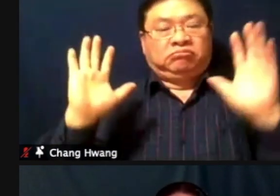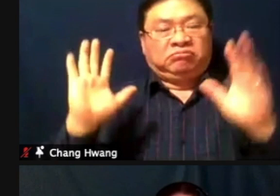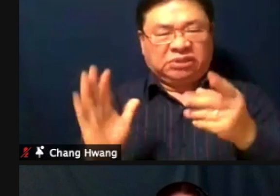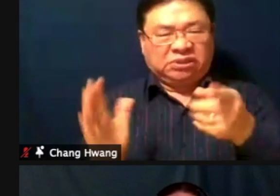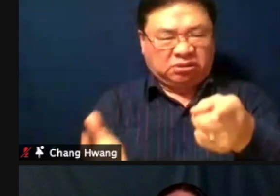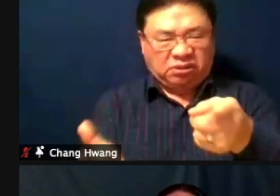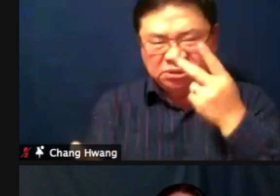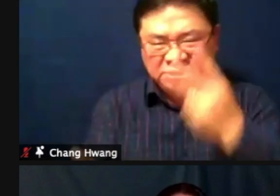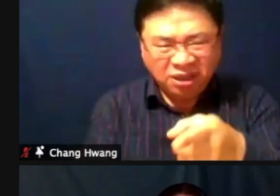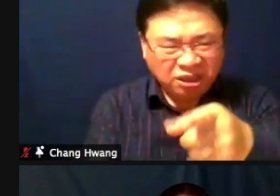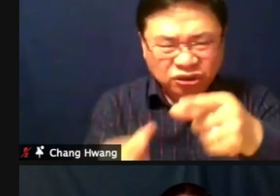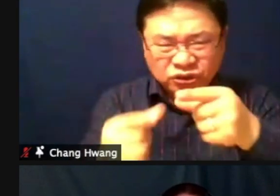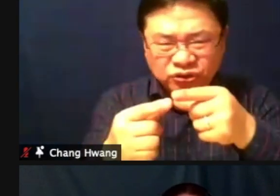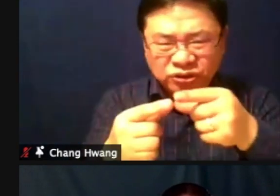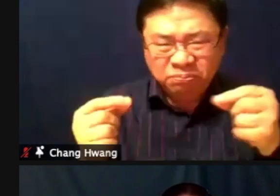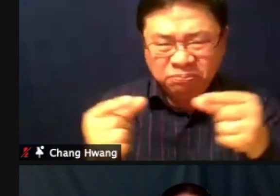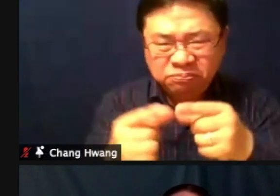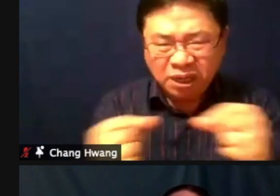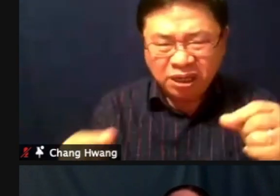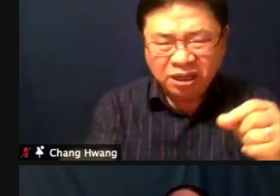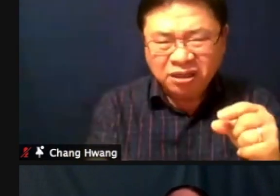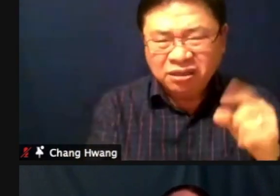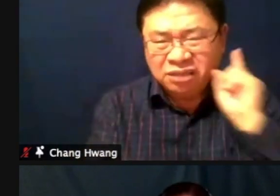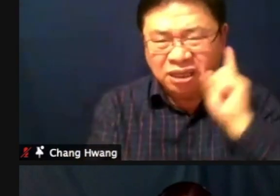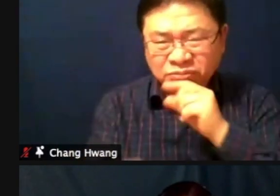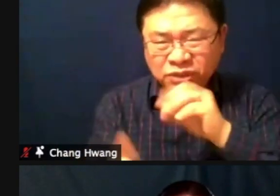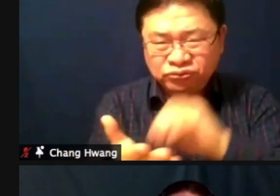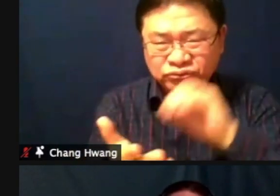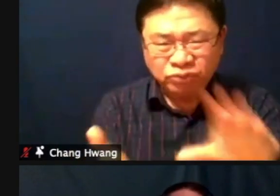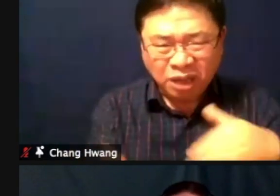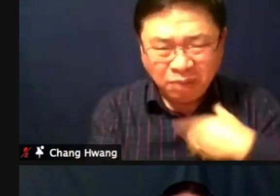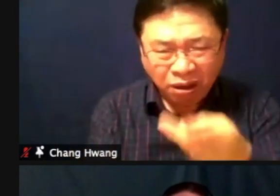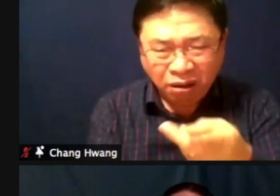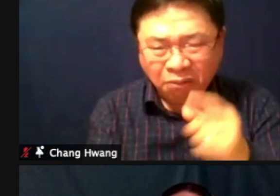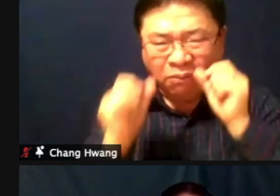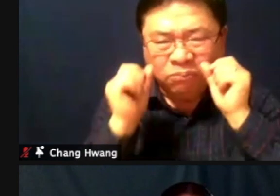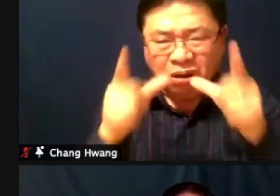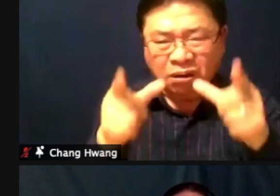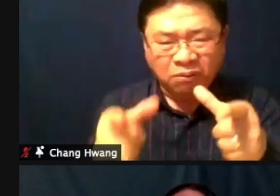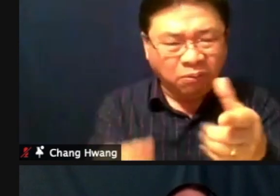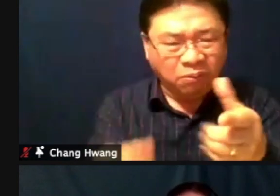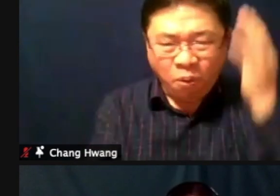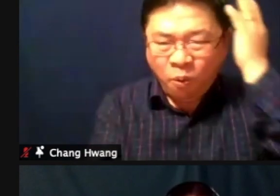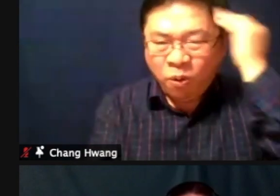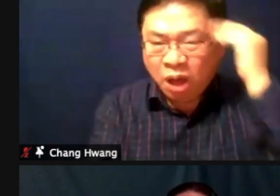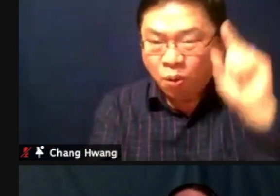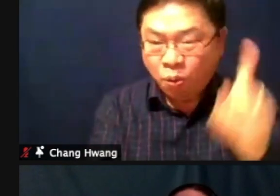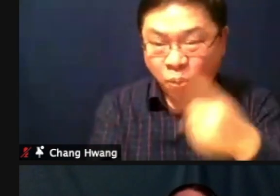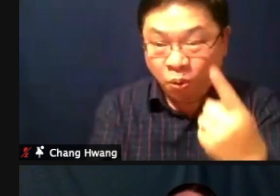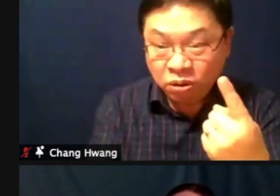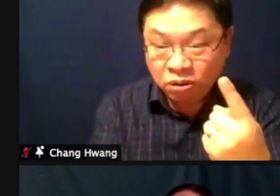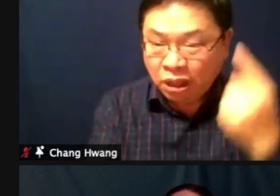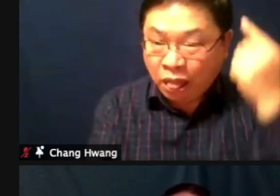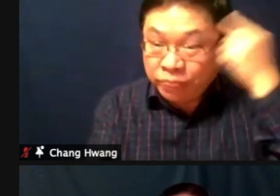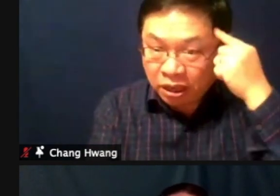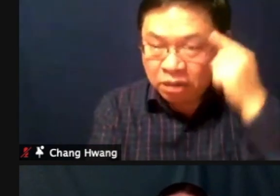JSW was a deaf residential school, and students graduated from there. And I just mentioned Japanese